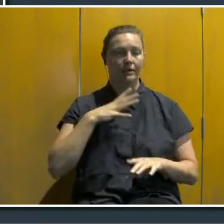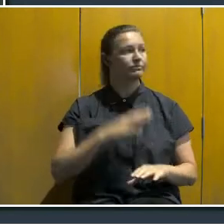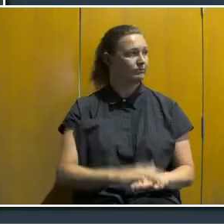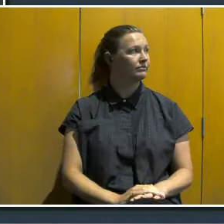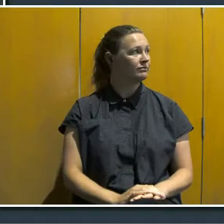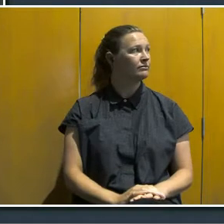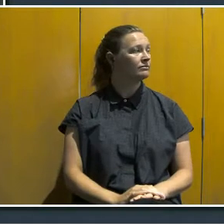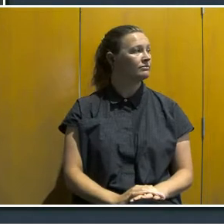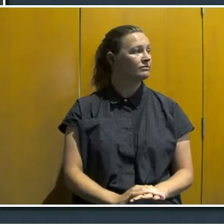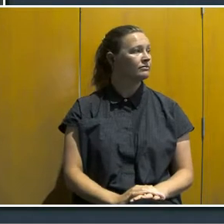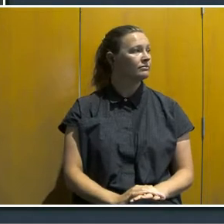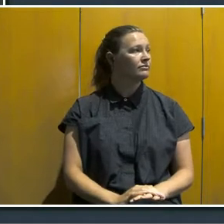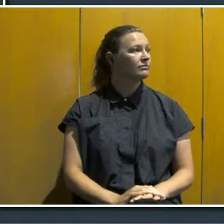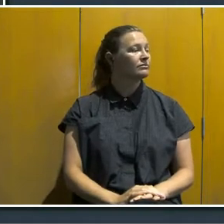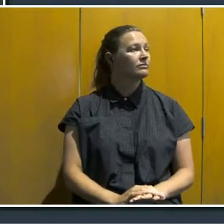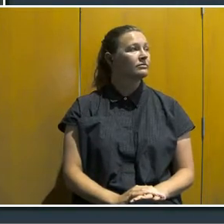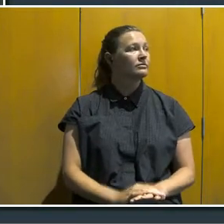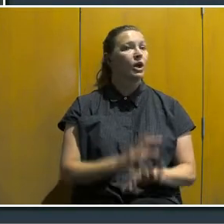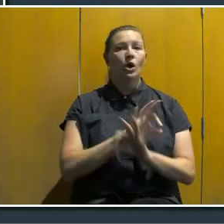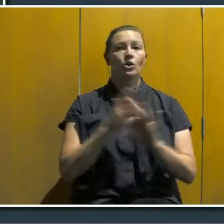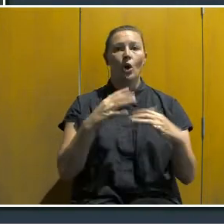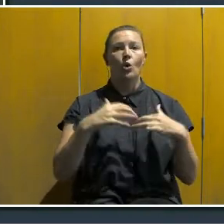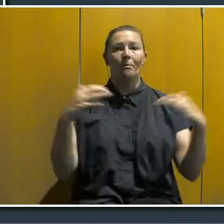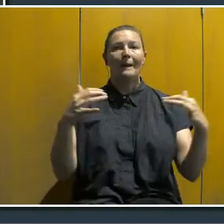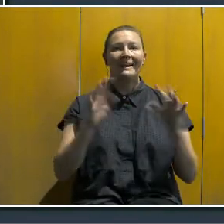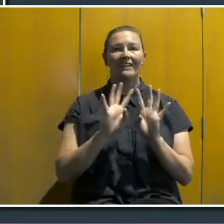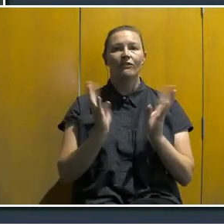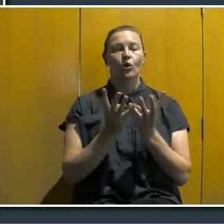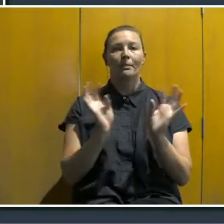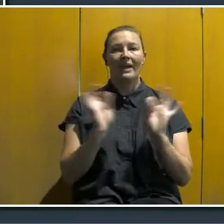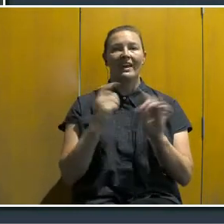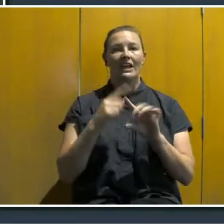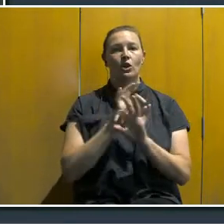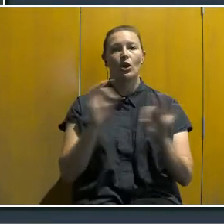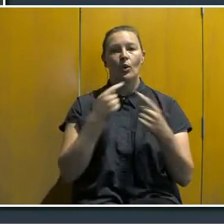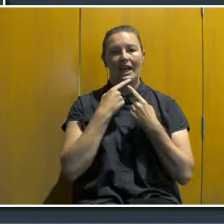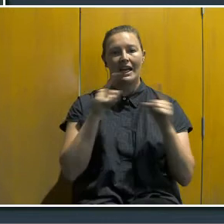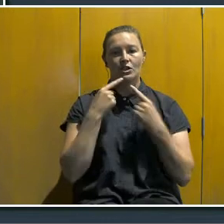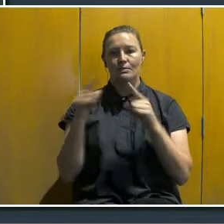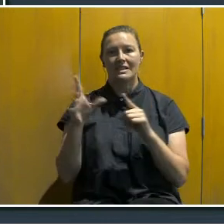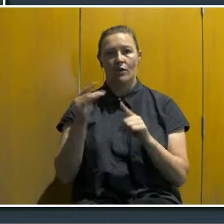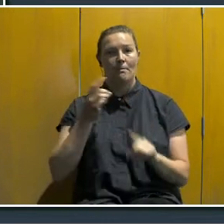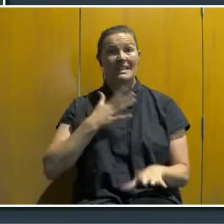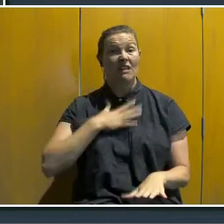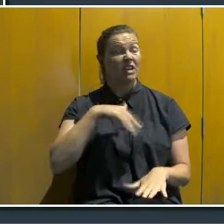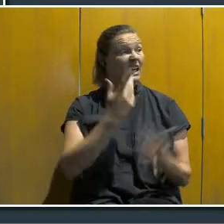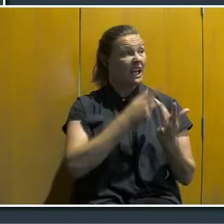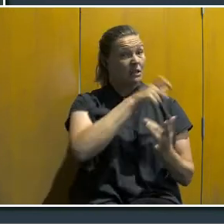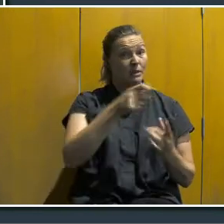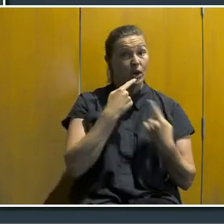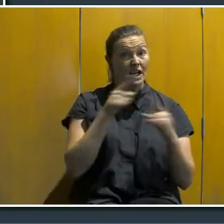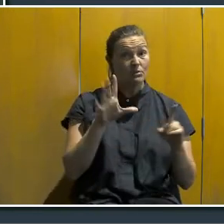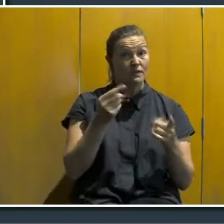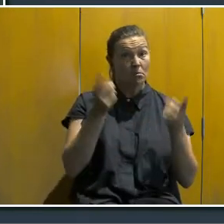Okay. We have no public forum and there's no announcements by myself. Do we have any announcements